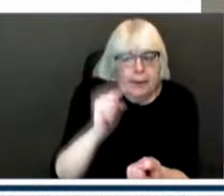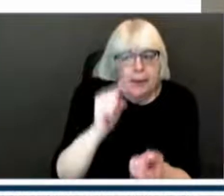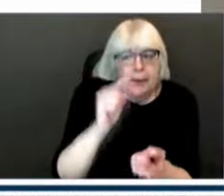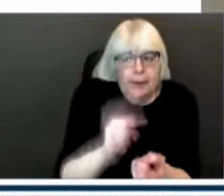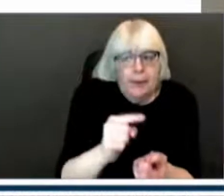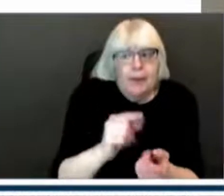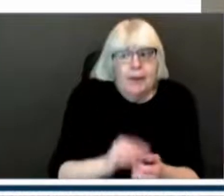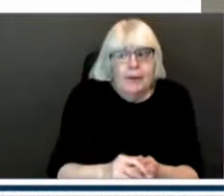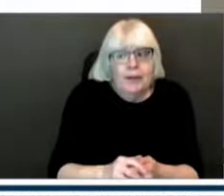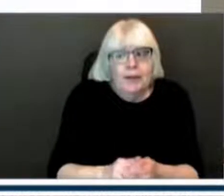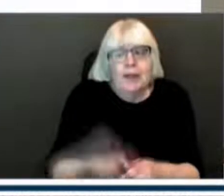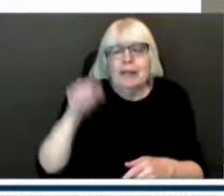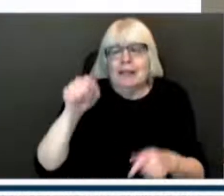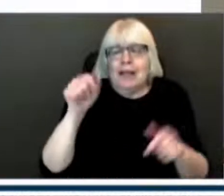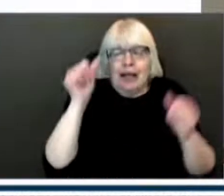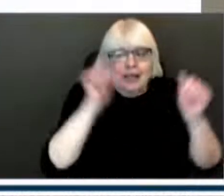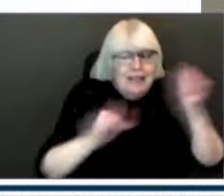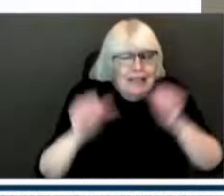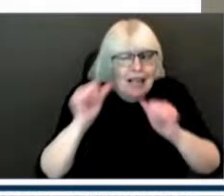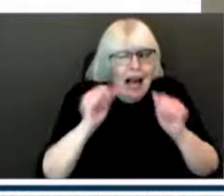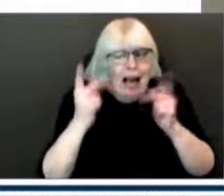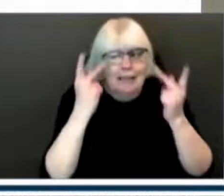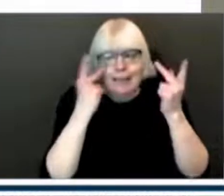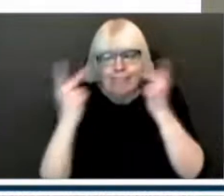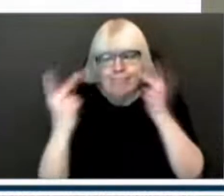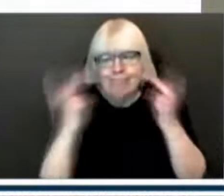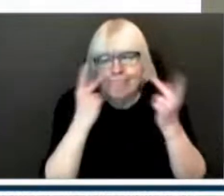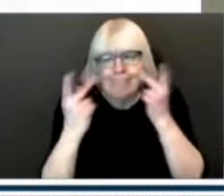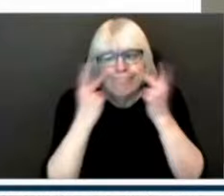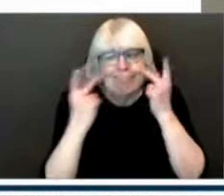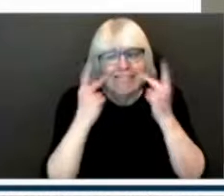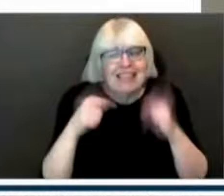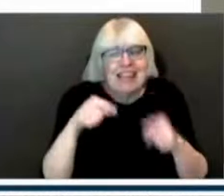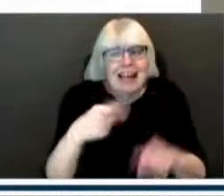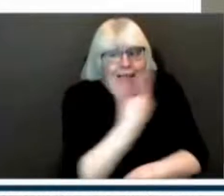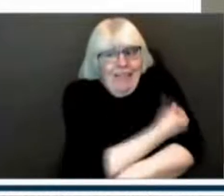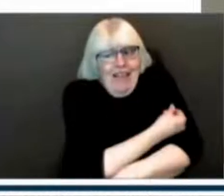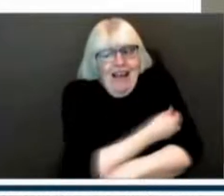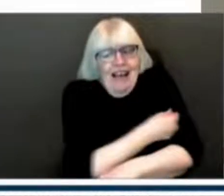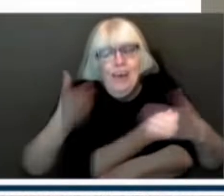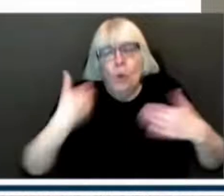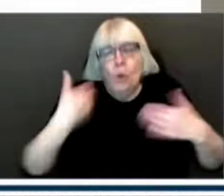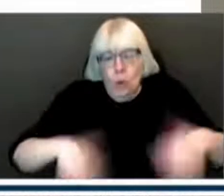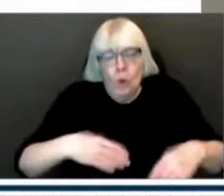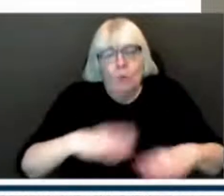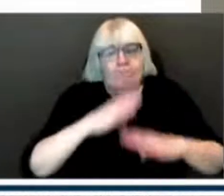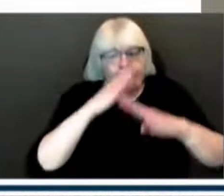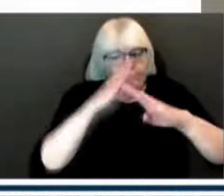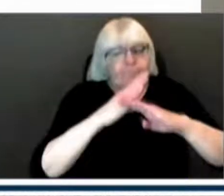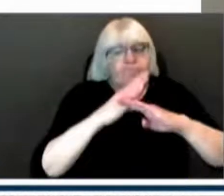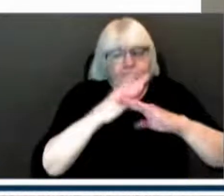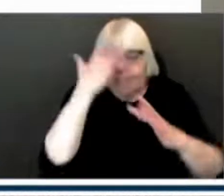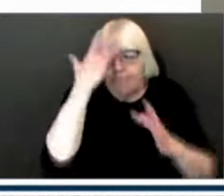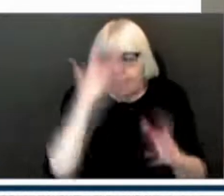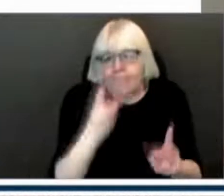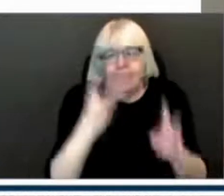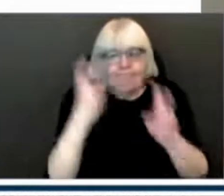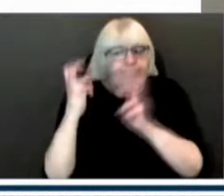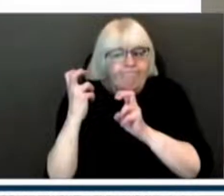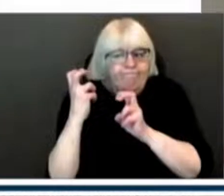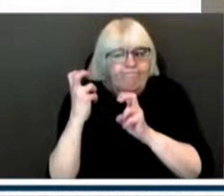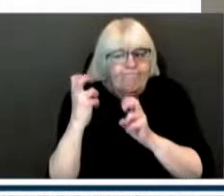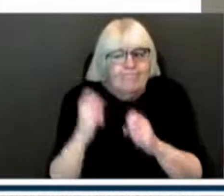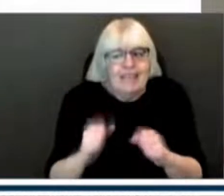impact of vaccines, especially against severe disease, I'm confident that we can safely start to ease restrictions.